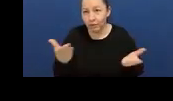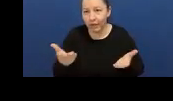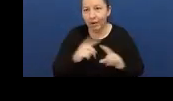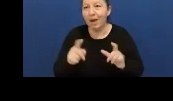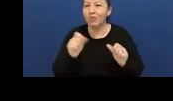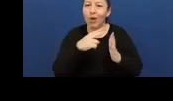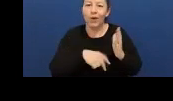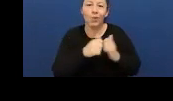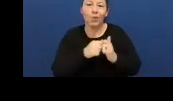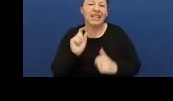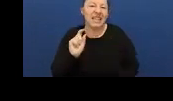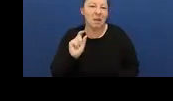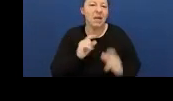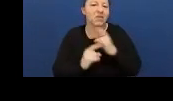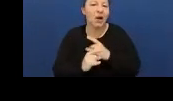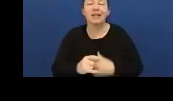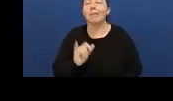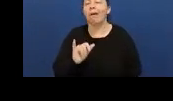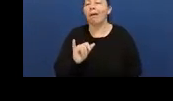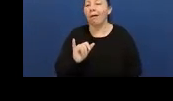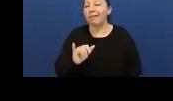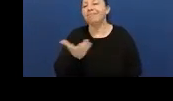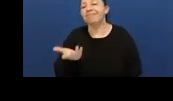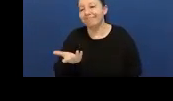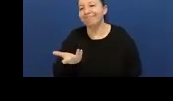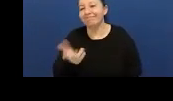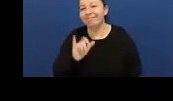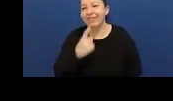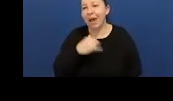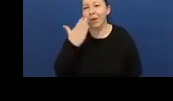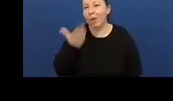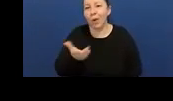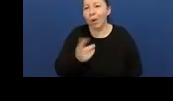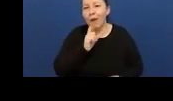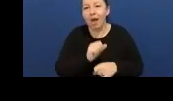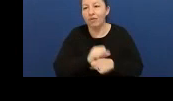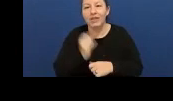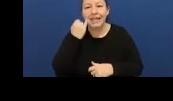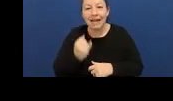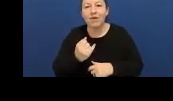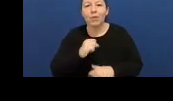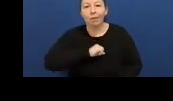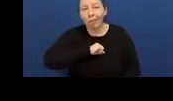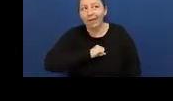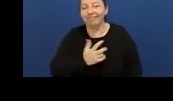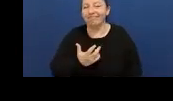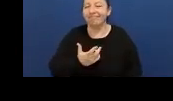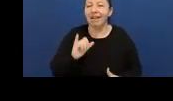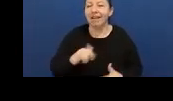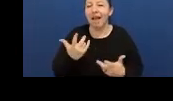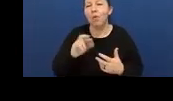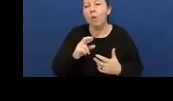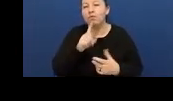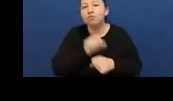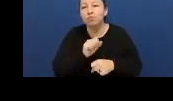and say, that's just what Intef would say, that we don't actually know. So again, you can interpret it both ways. Now